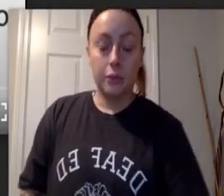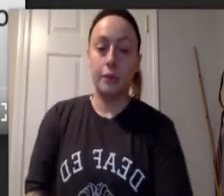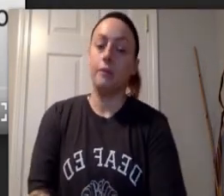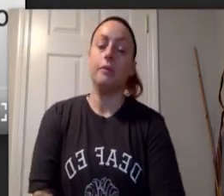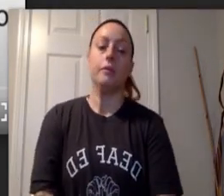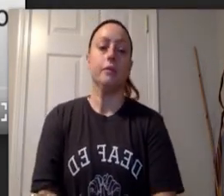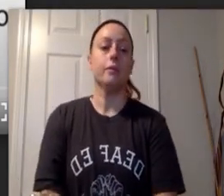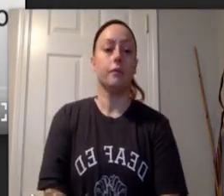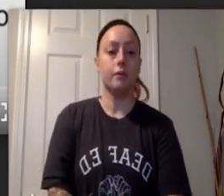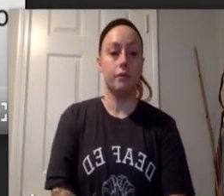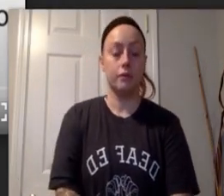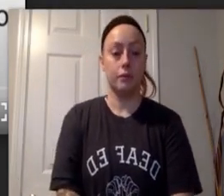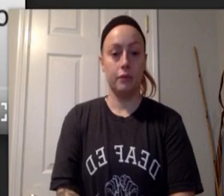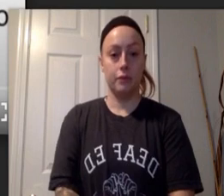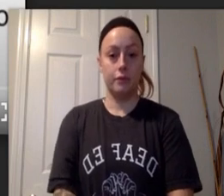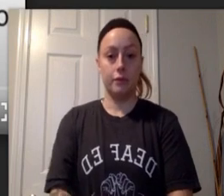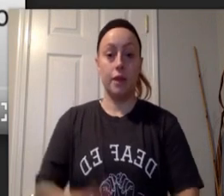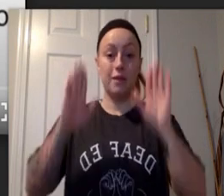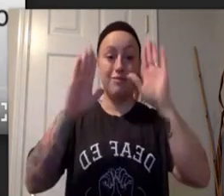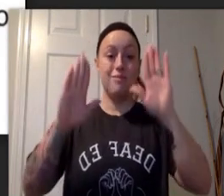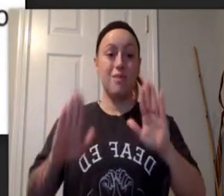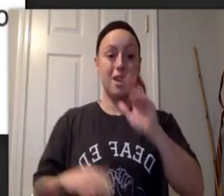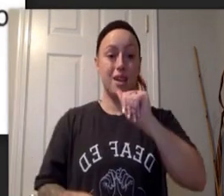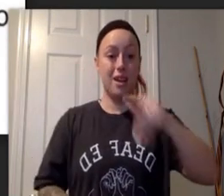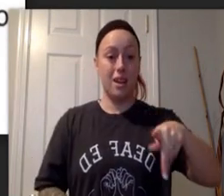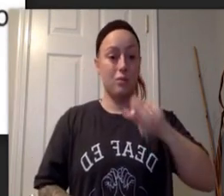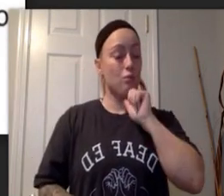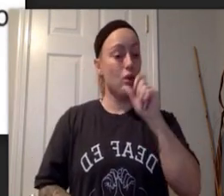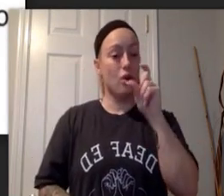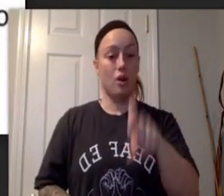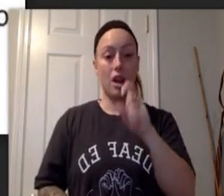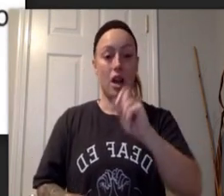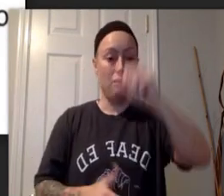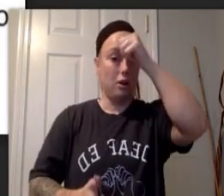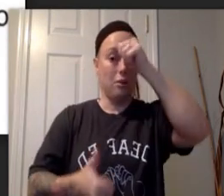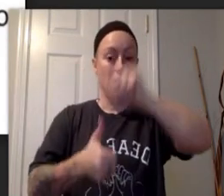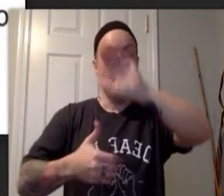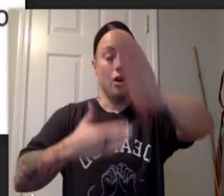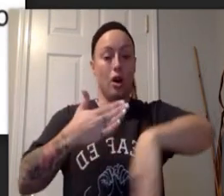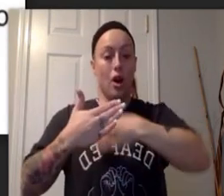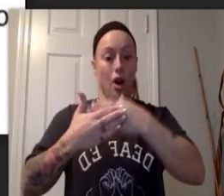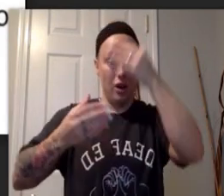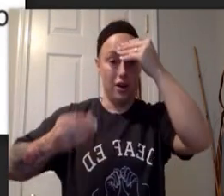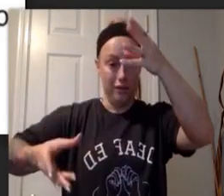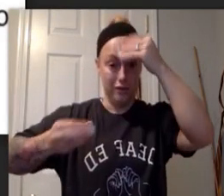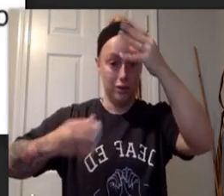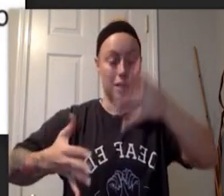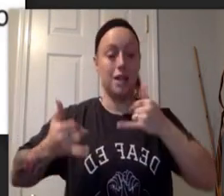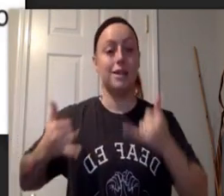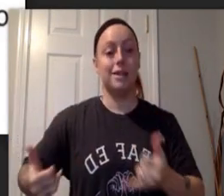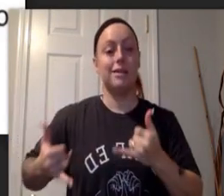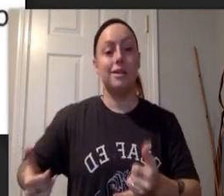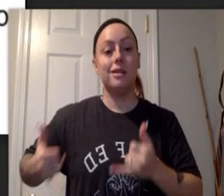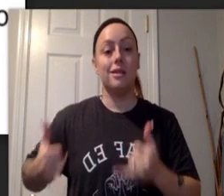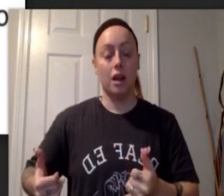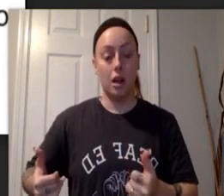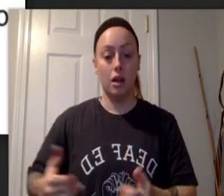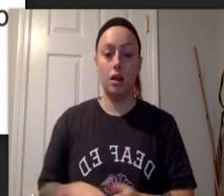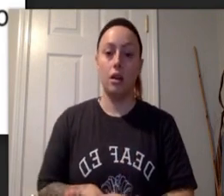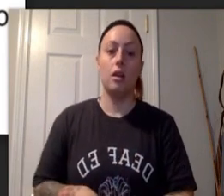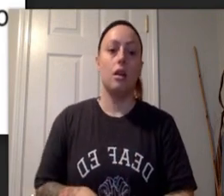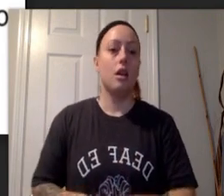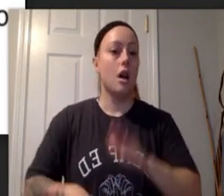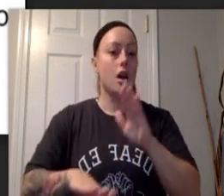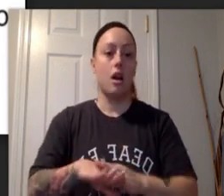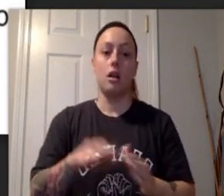here for y'all, is an amazing app. You do not have to remember all of this information today, because not only is it on the outside of every container